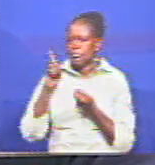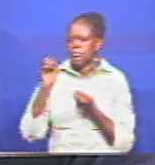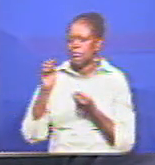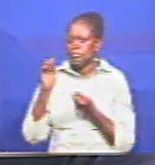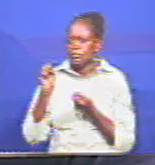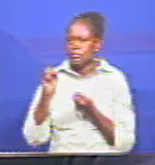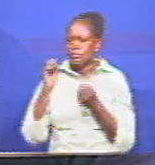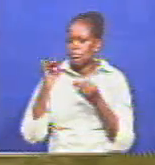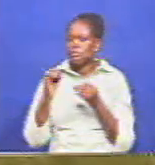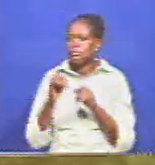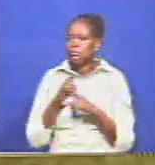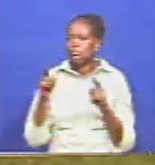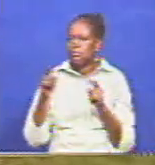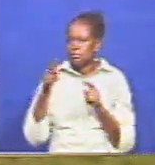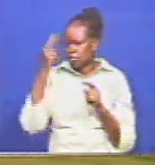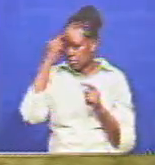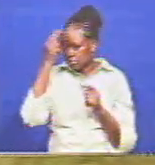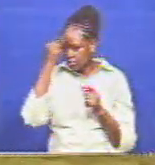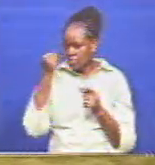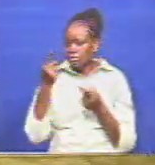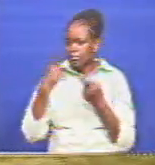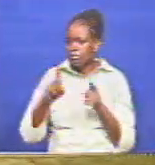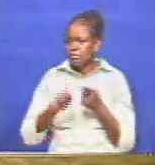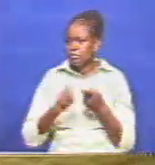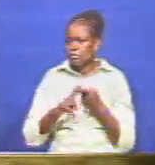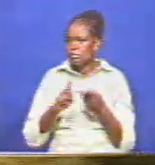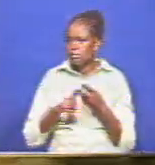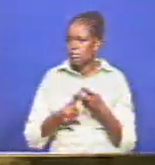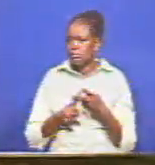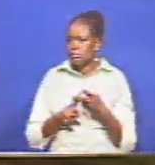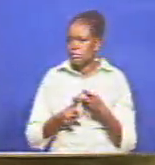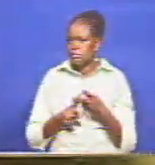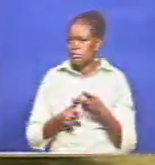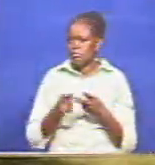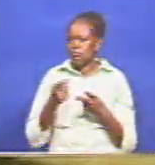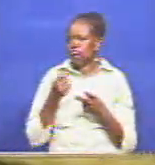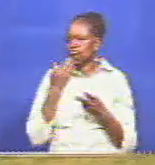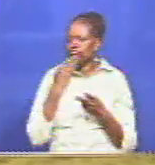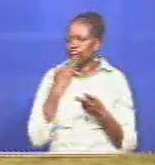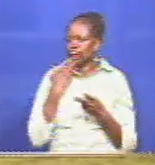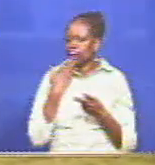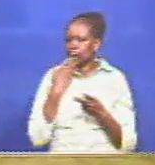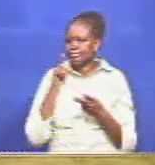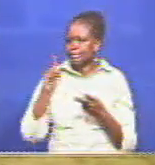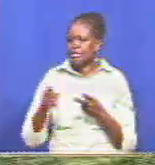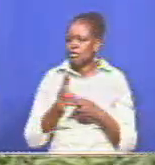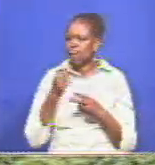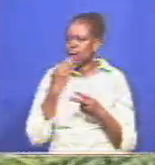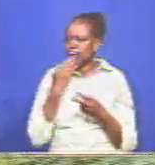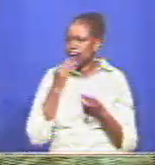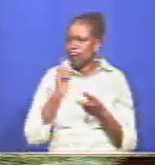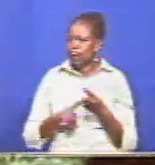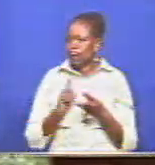know, if we are in Maasai, mm-hmm. we are using Maasai. Mm-hmm. If we are in Luya land, we are using Luya. If mm-hmm. we